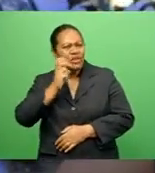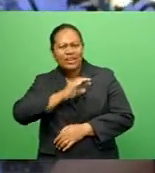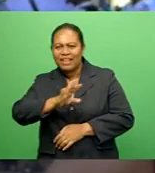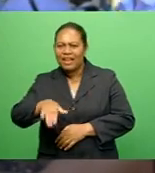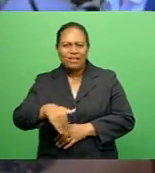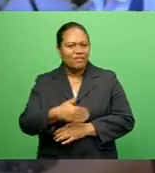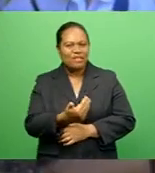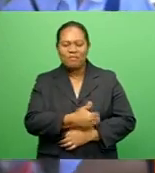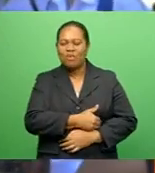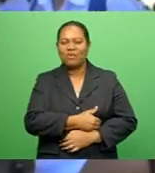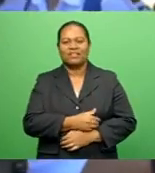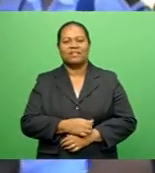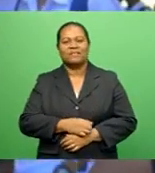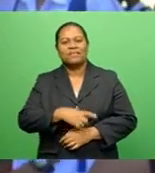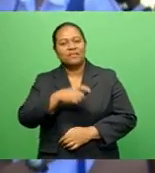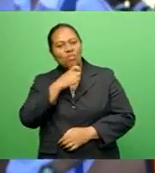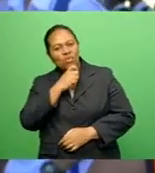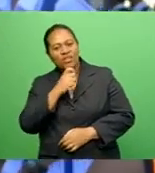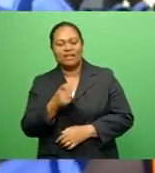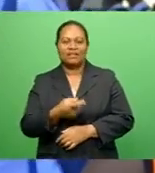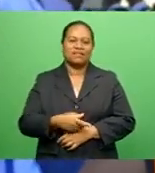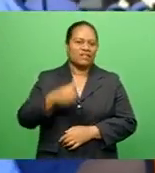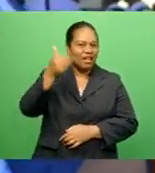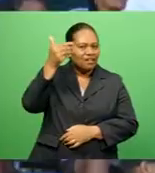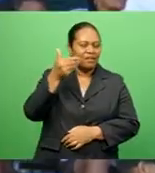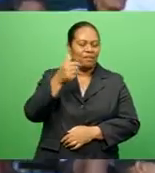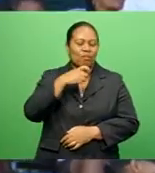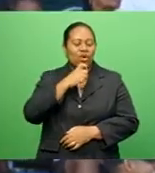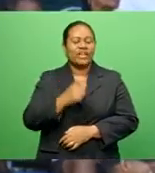hour, at afternoon too for 1 hour.